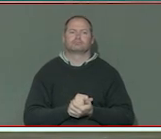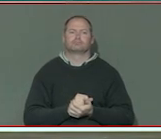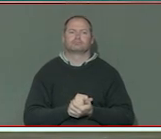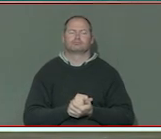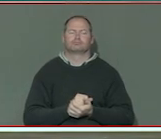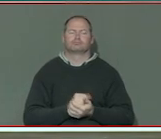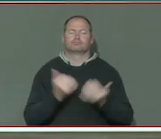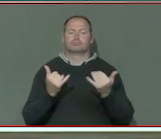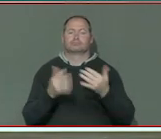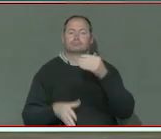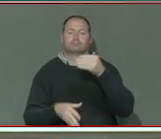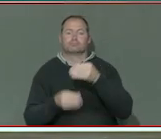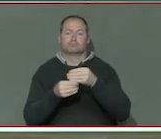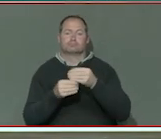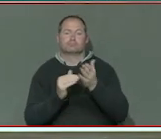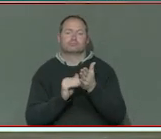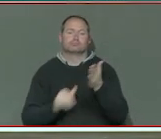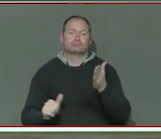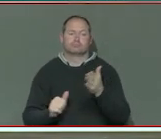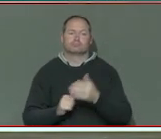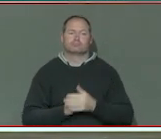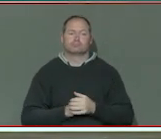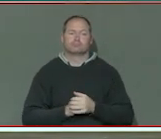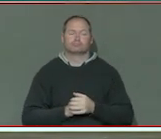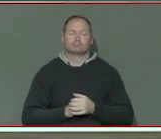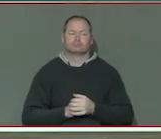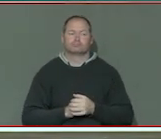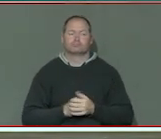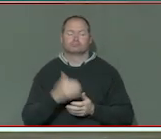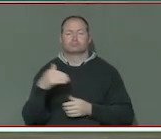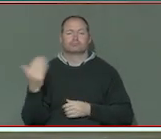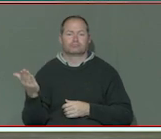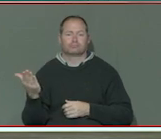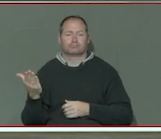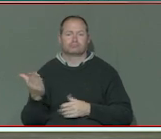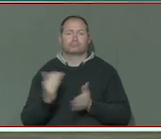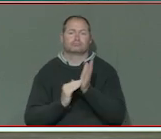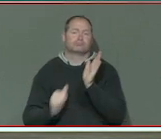Add or subtract? I see a subtract.